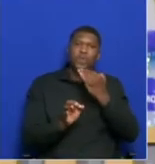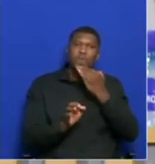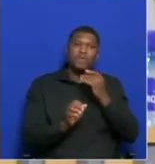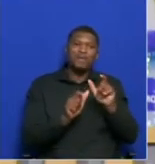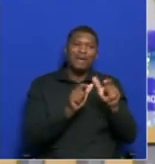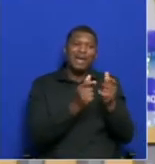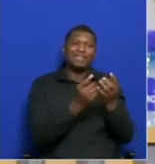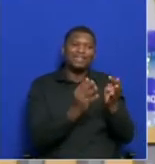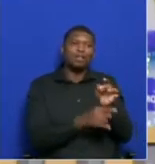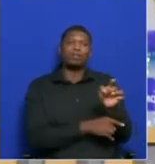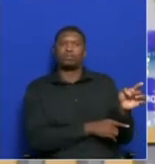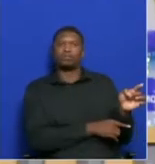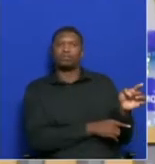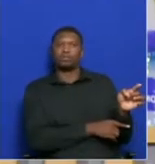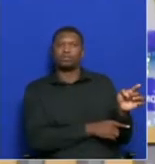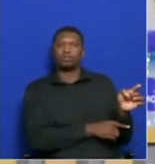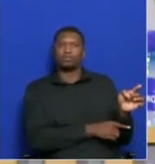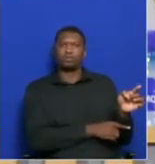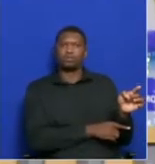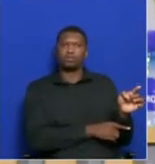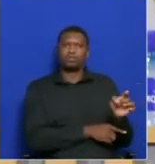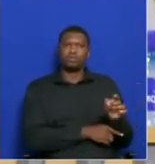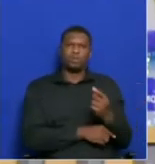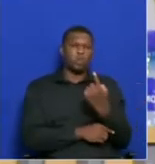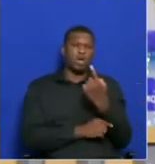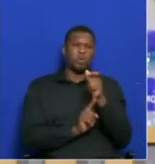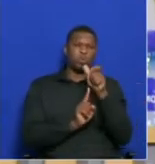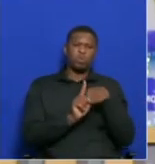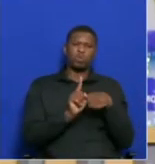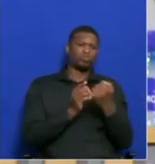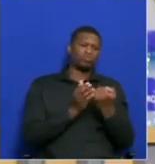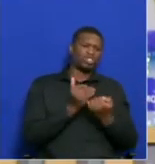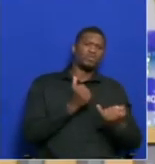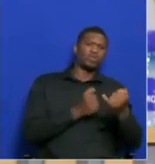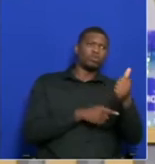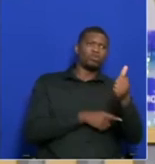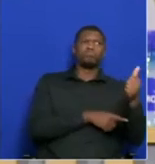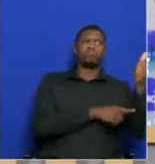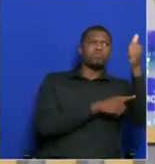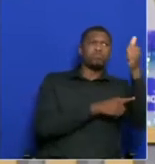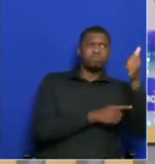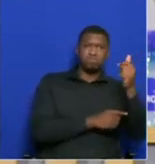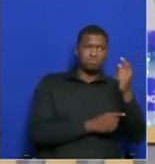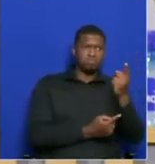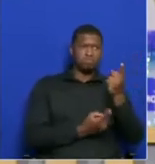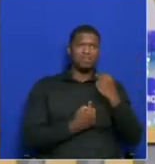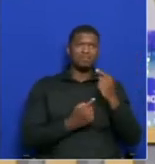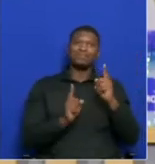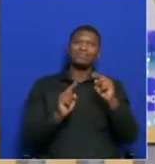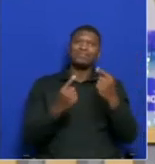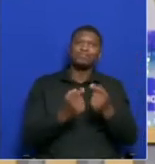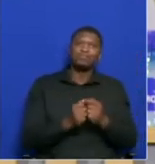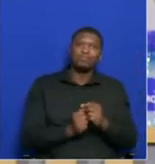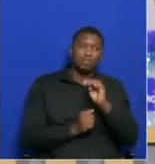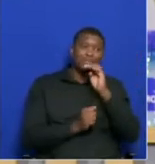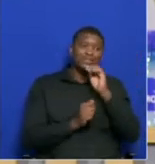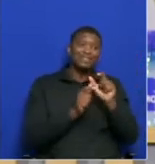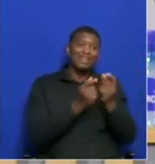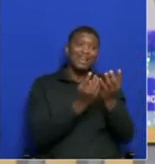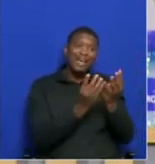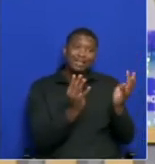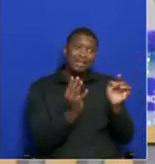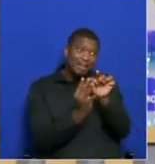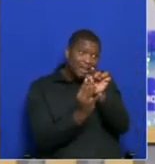not by individual senior managers within the city of Tshwane. By council. Approval by